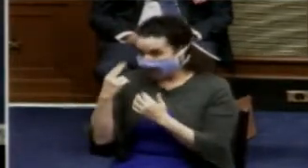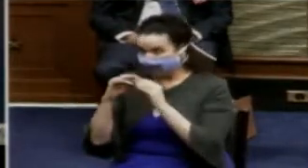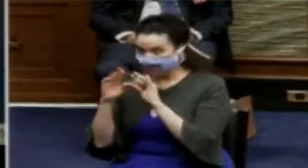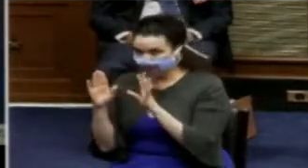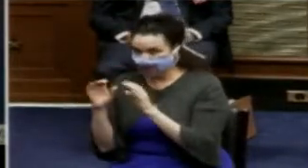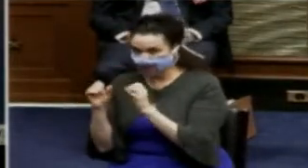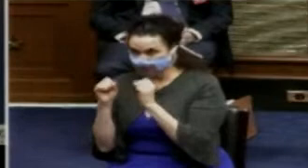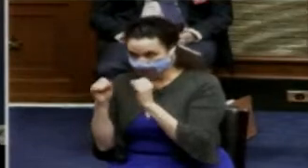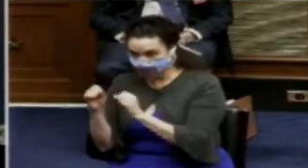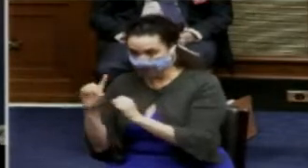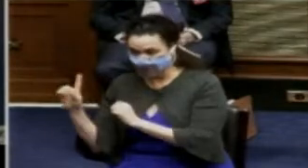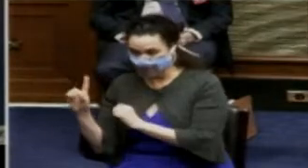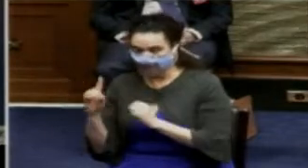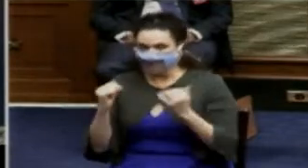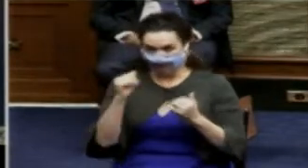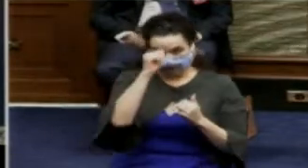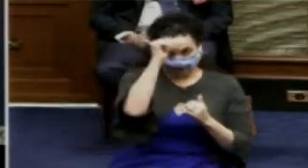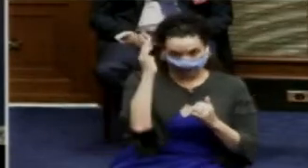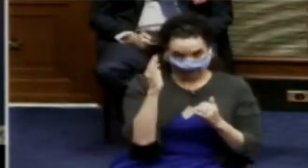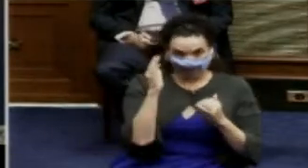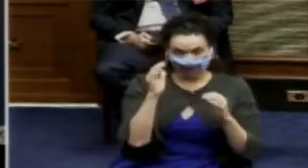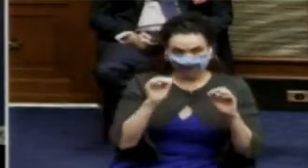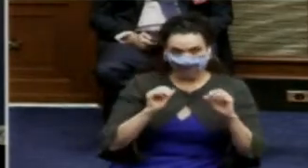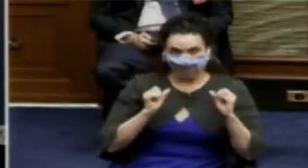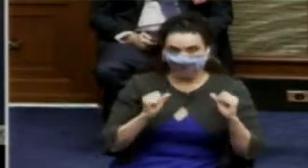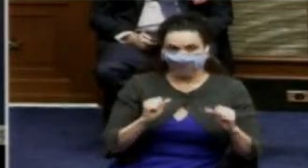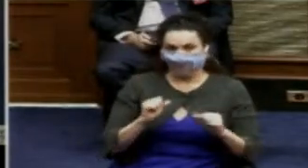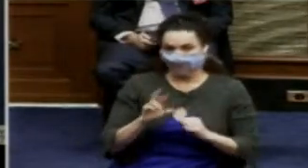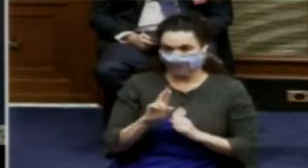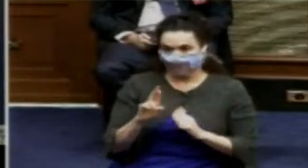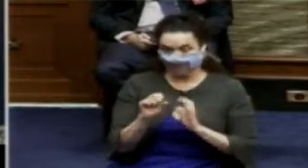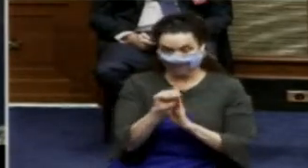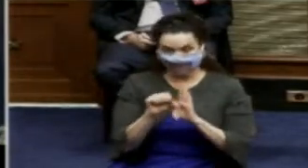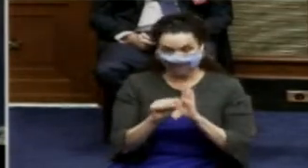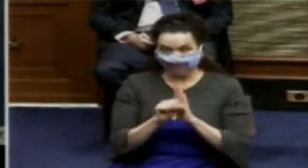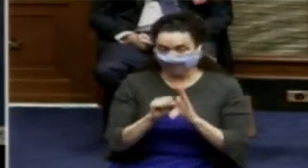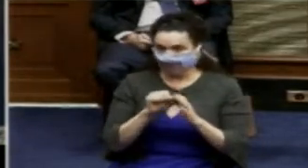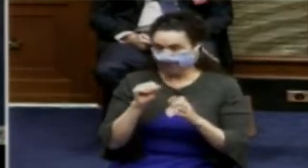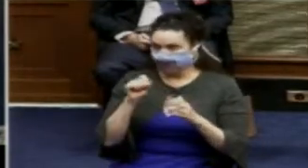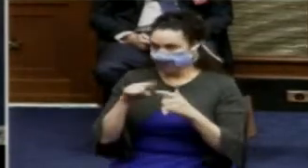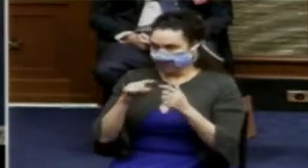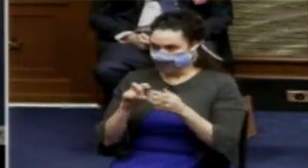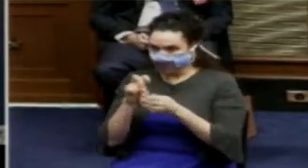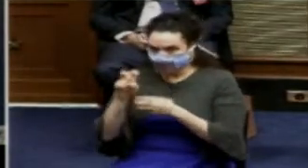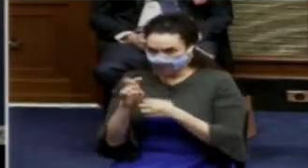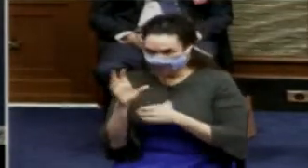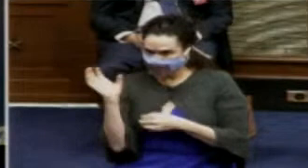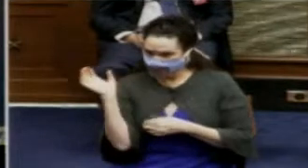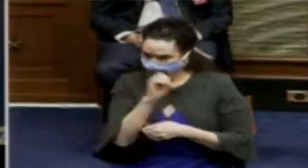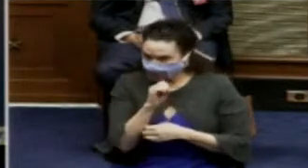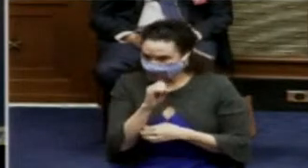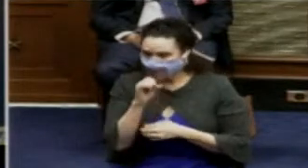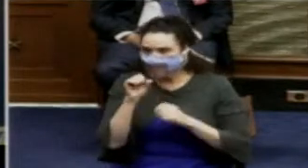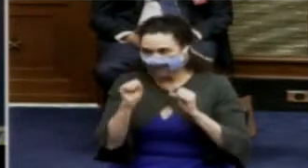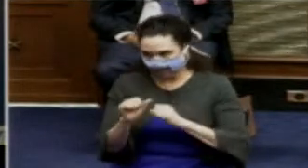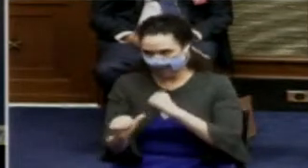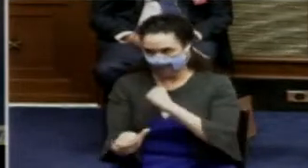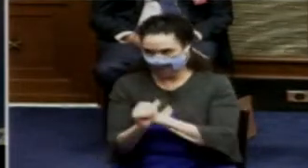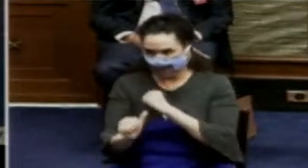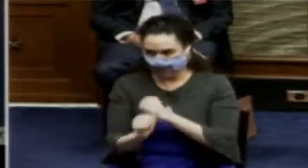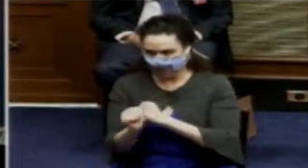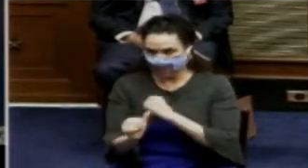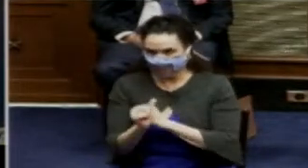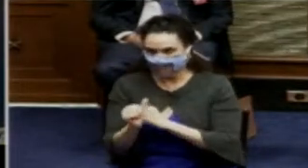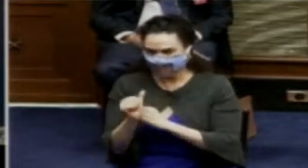is clearly a strong Republican state. Assumptions are dangerous. Behavior changes.